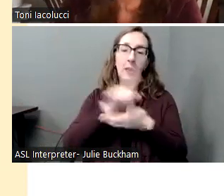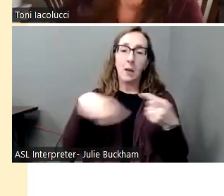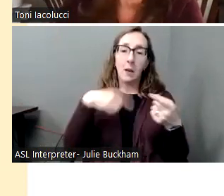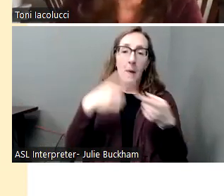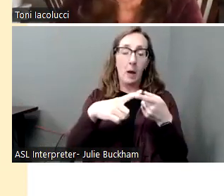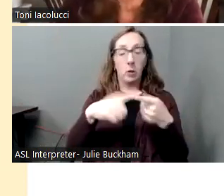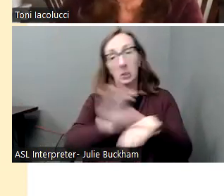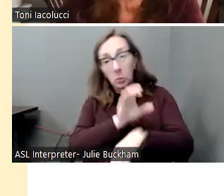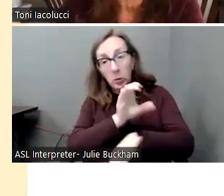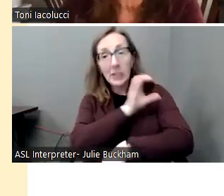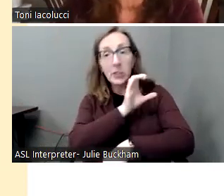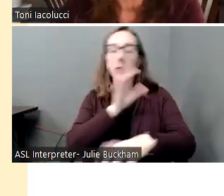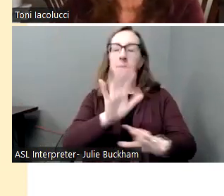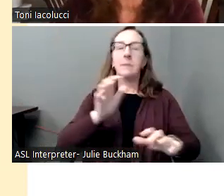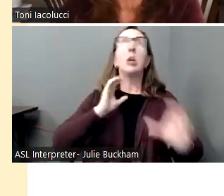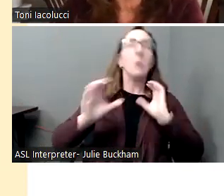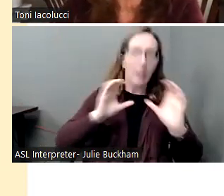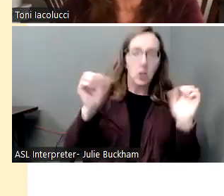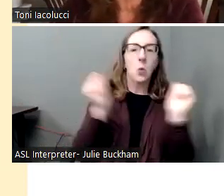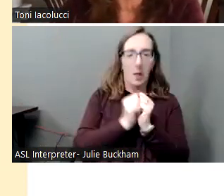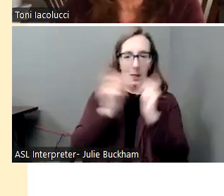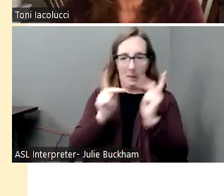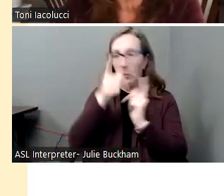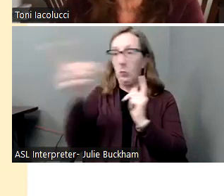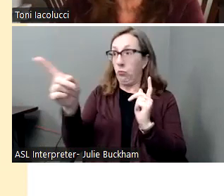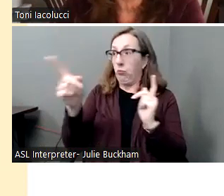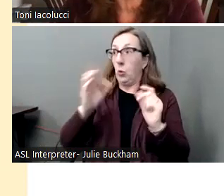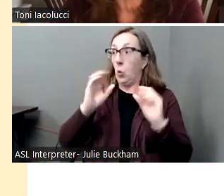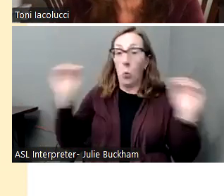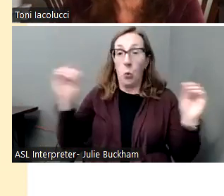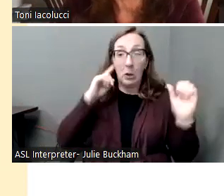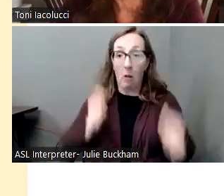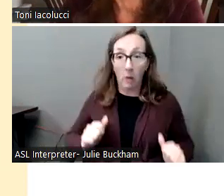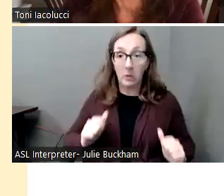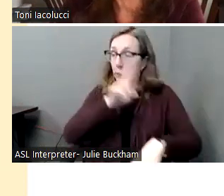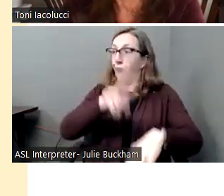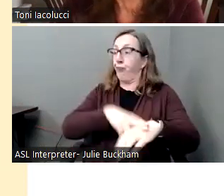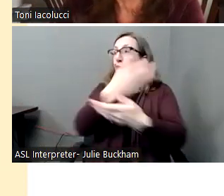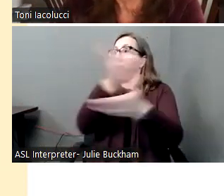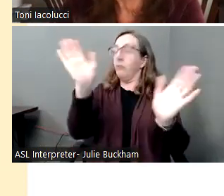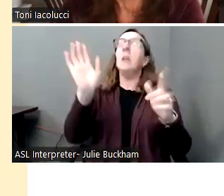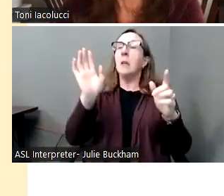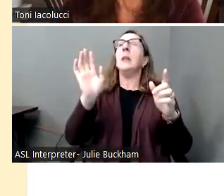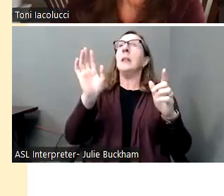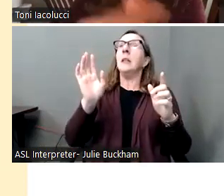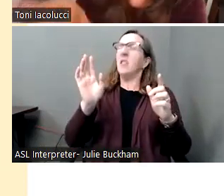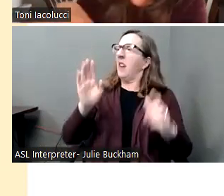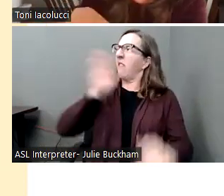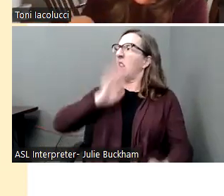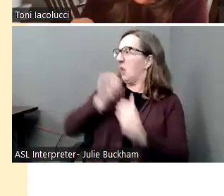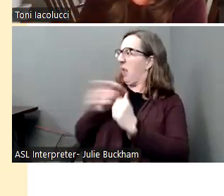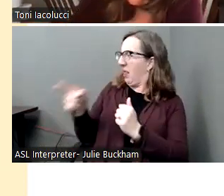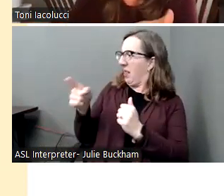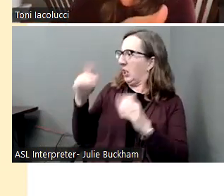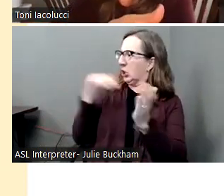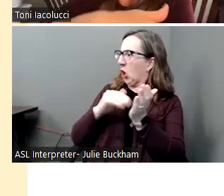do not have hearing loss. So this is something for everyone to remember. I was seeing one of my doctors and the way